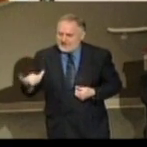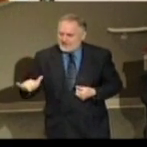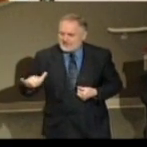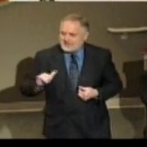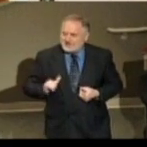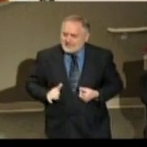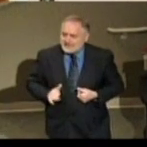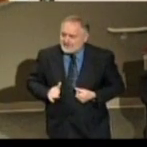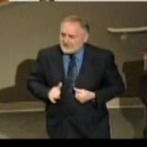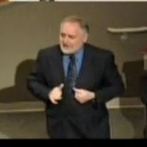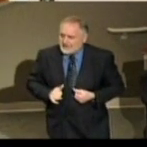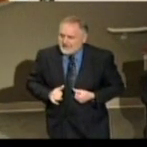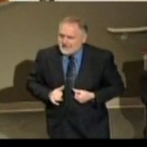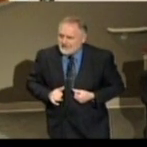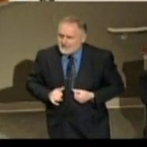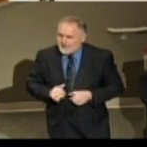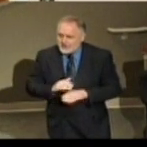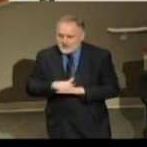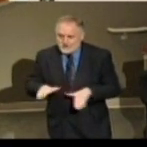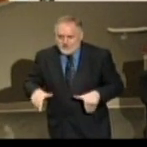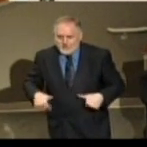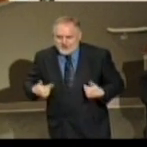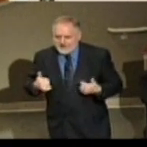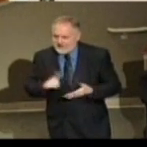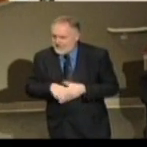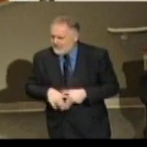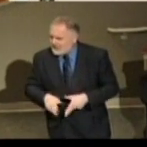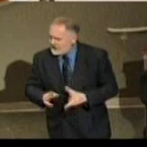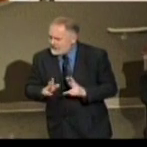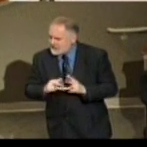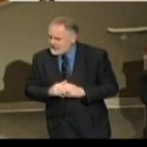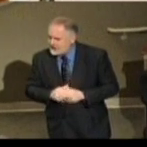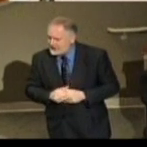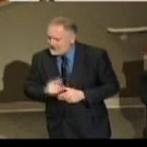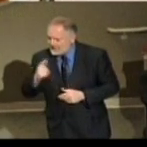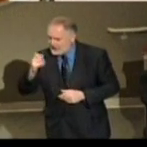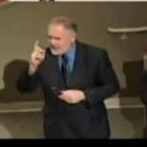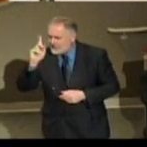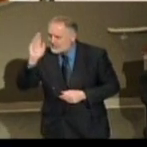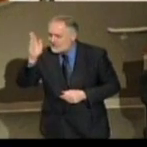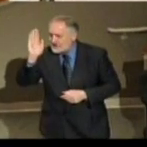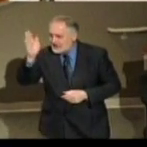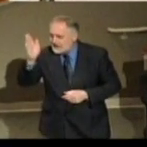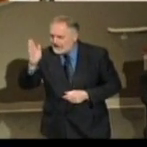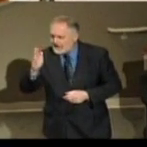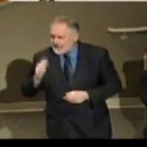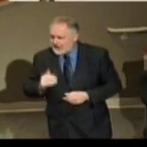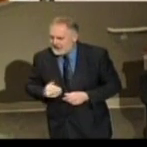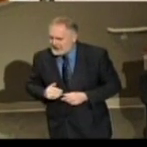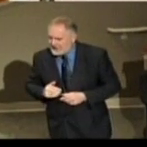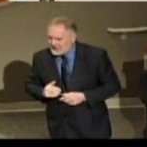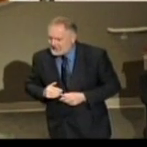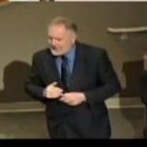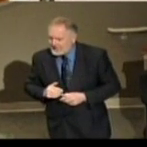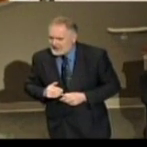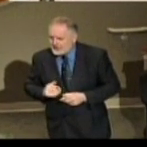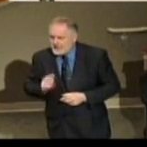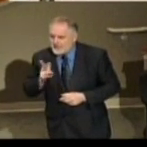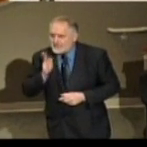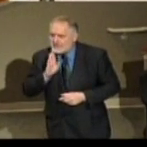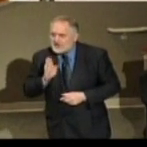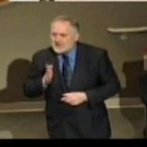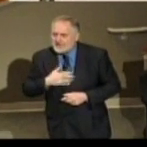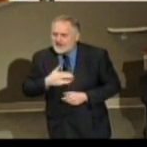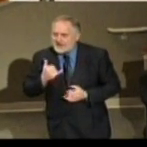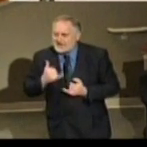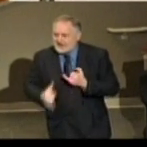friend, don't live that way. Because one day will be yours, it will be my last day,